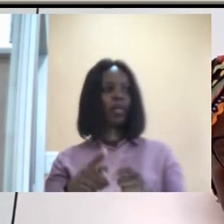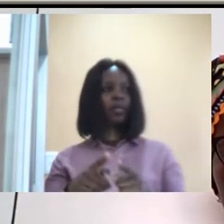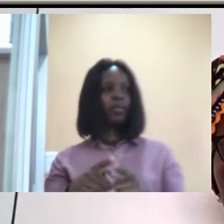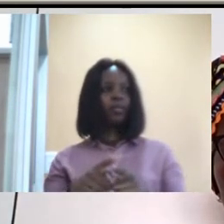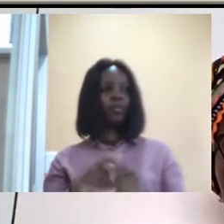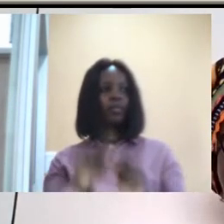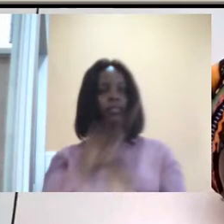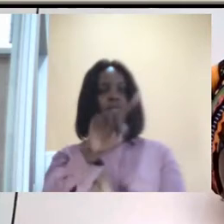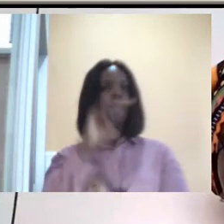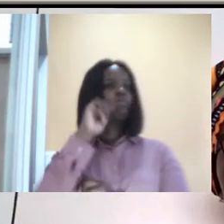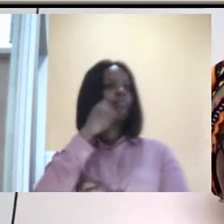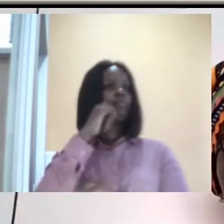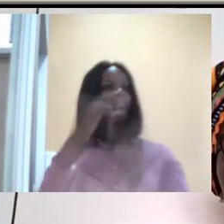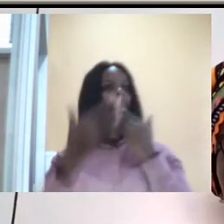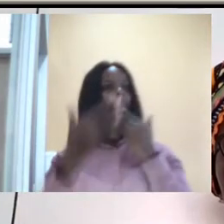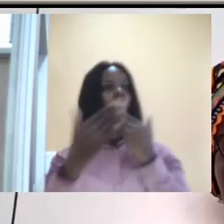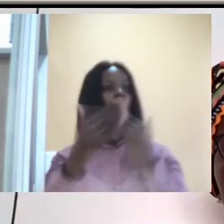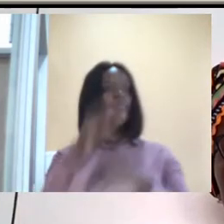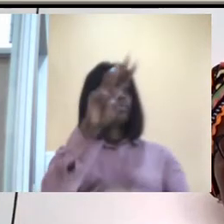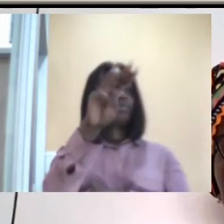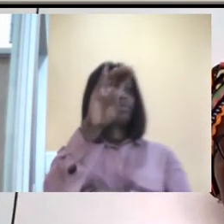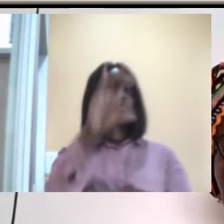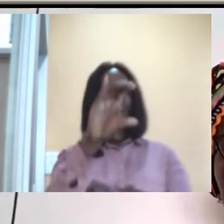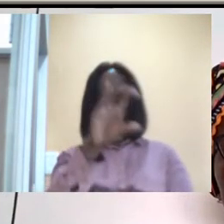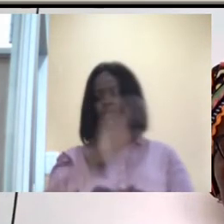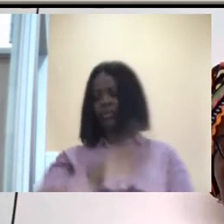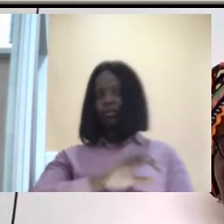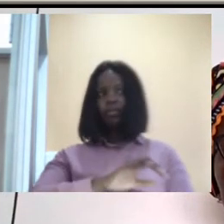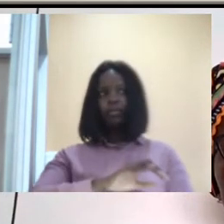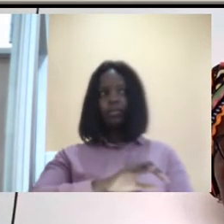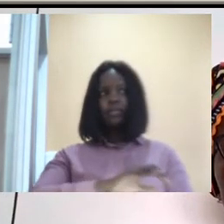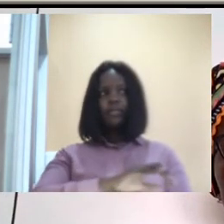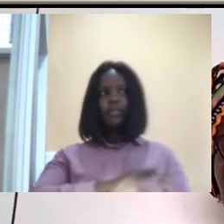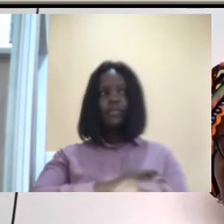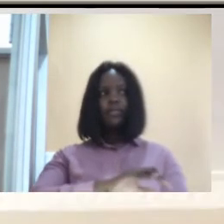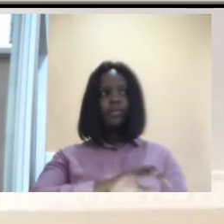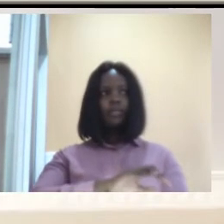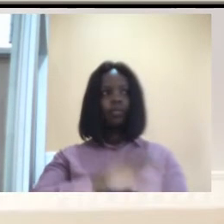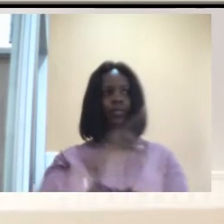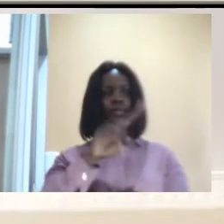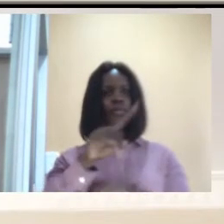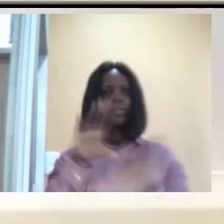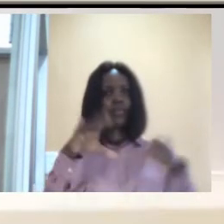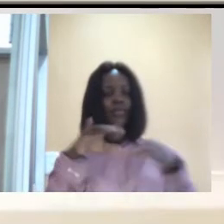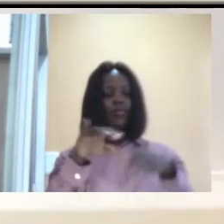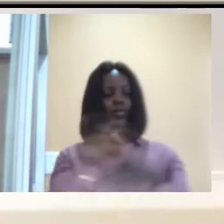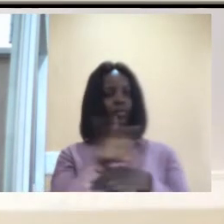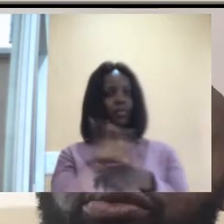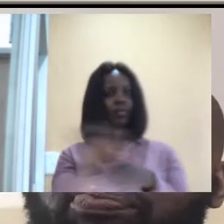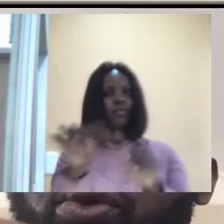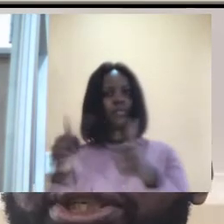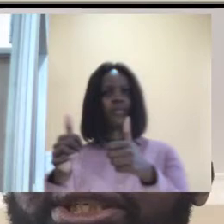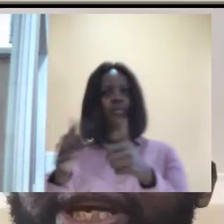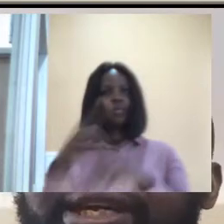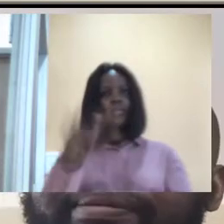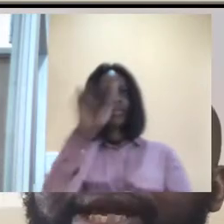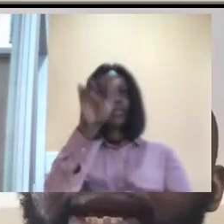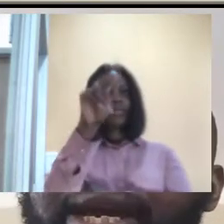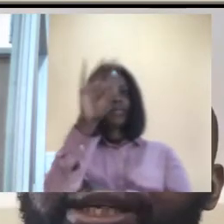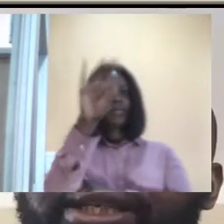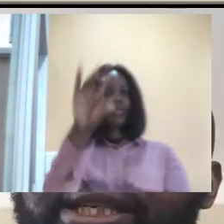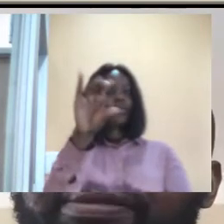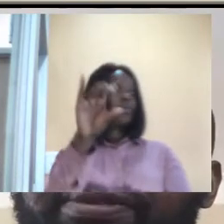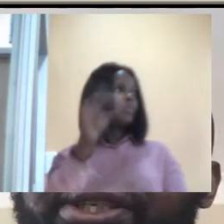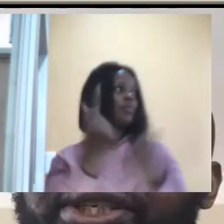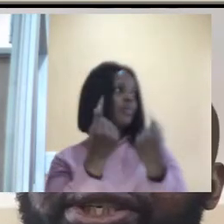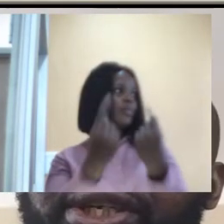Zikalala. Greetings to the MEC and the Chairperson of the Portfolio Committee. I think it was very strategic for our movement to boldly take